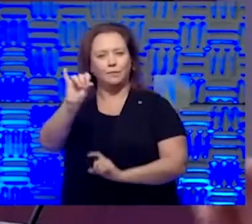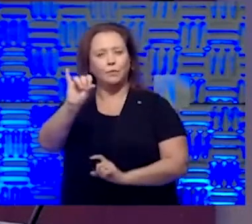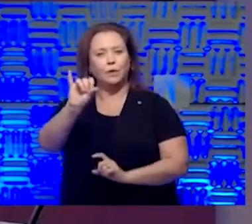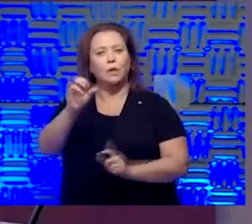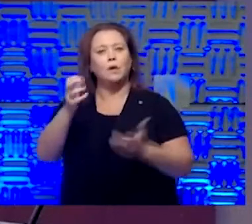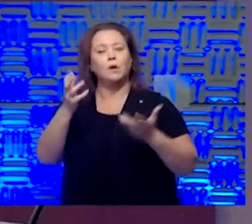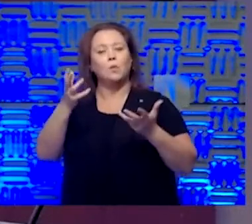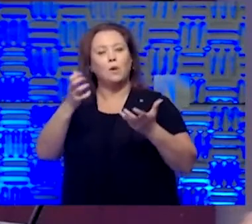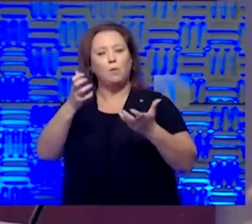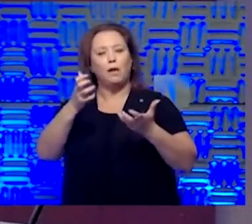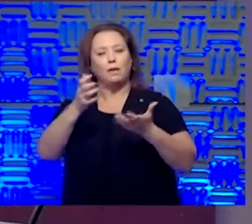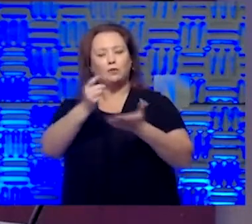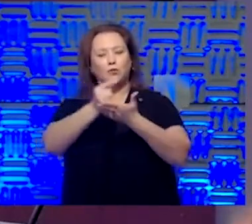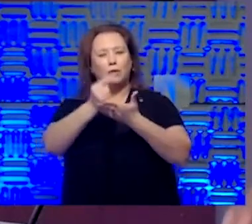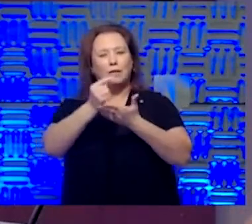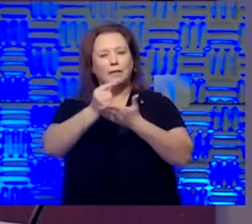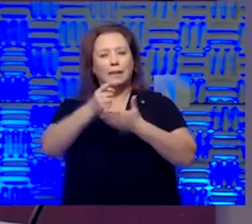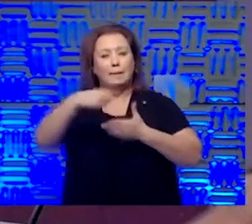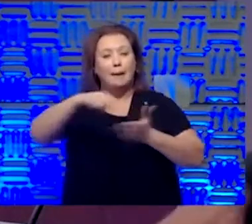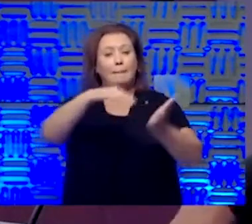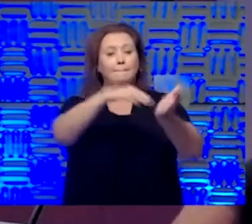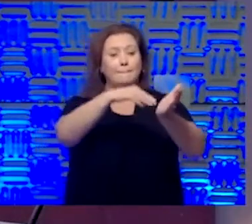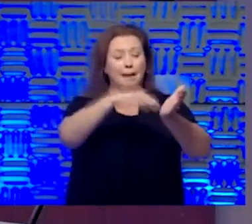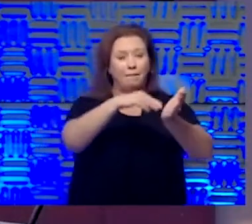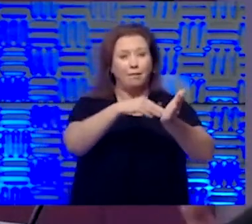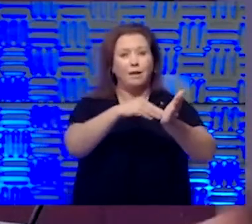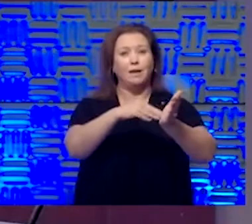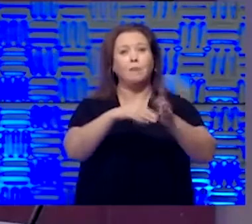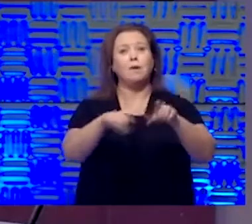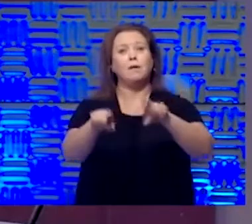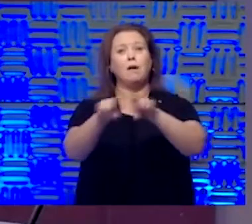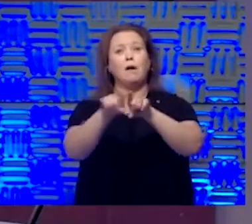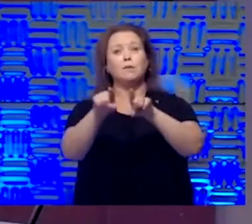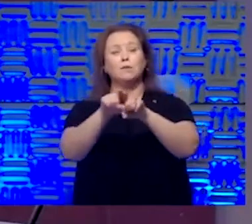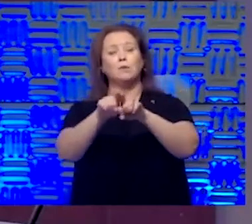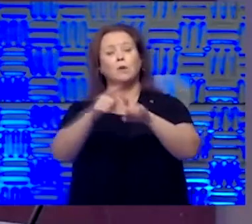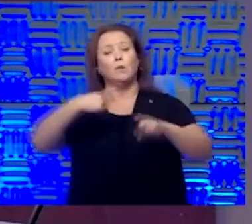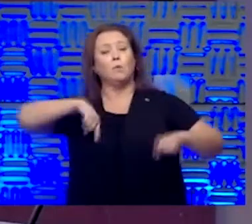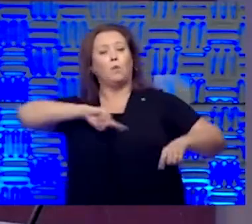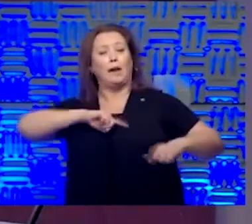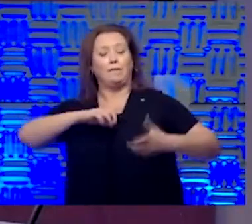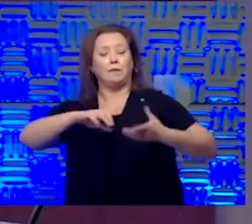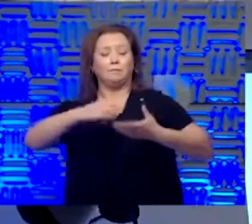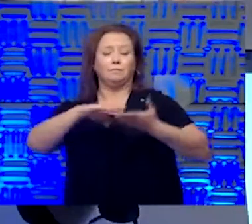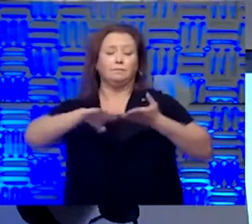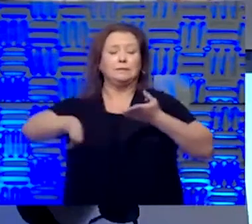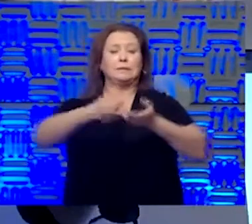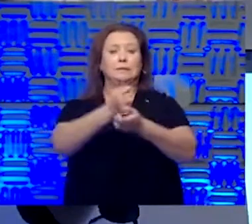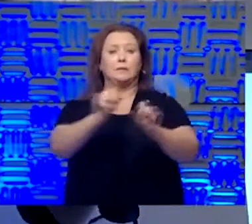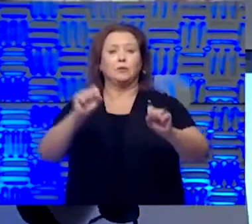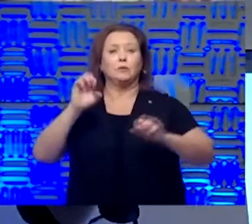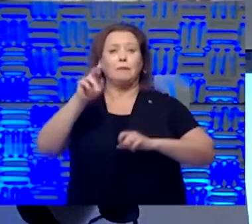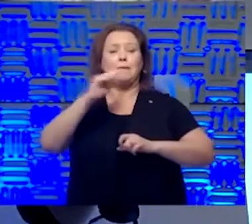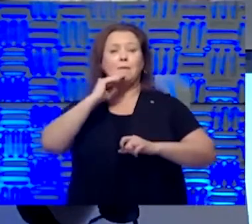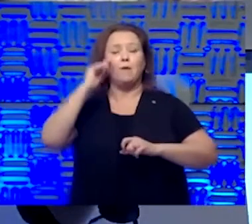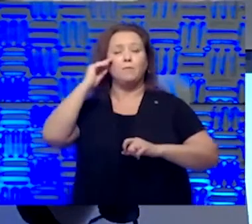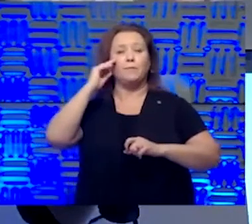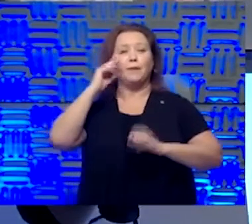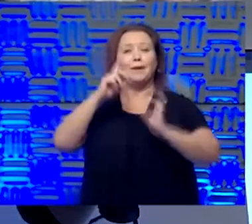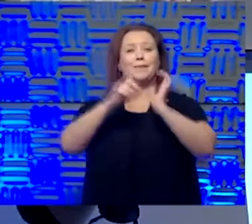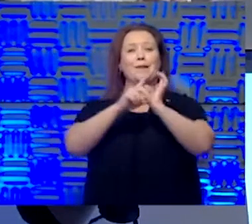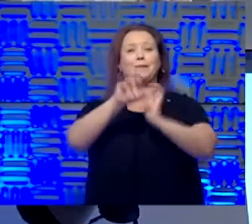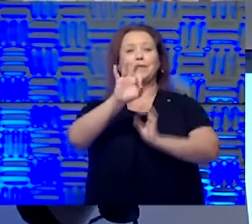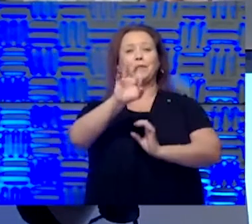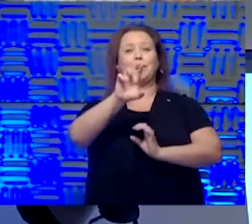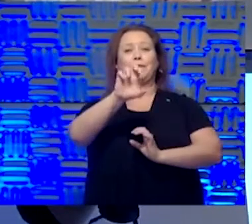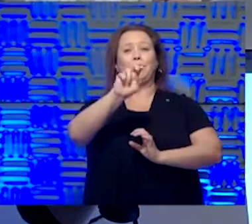trying to treat them holistically, not only medically, but also what we have to do to get them home. Dr. Francis, I think, is now on the